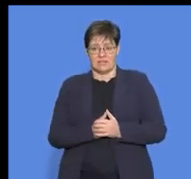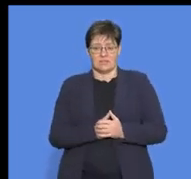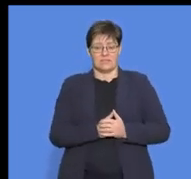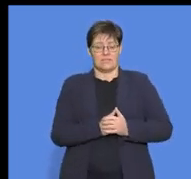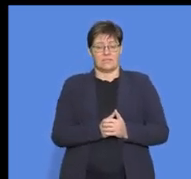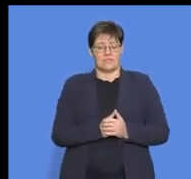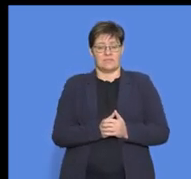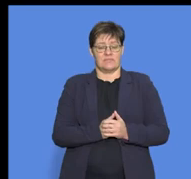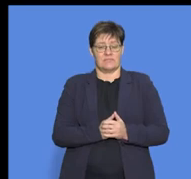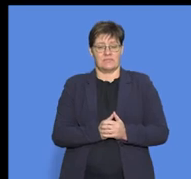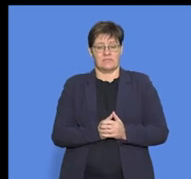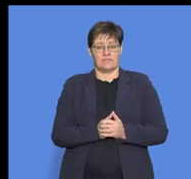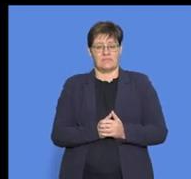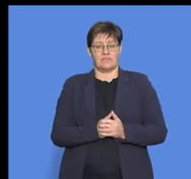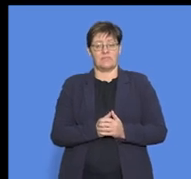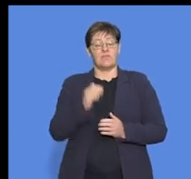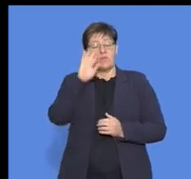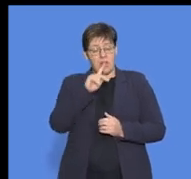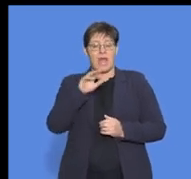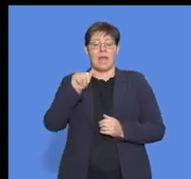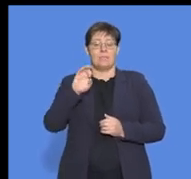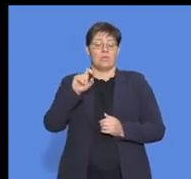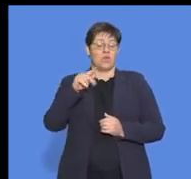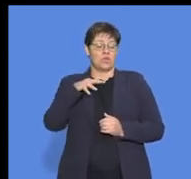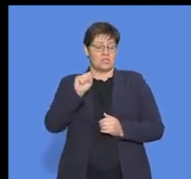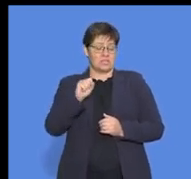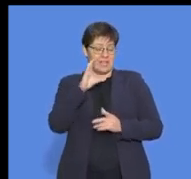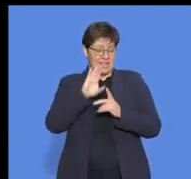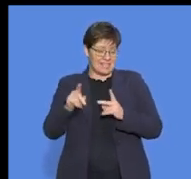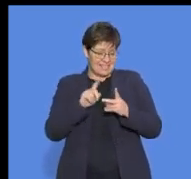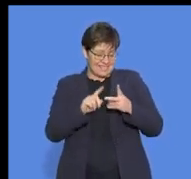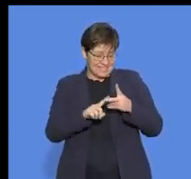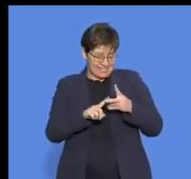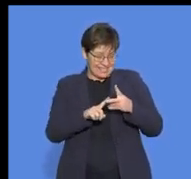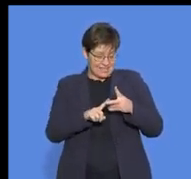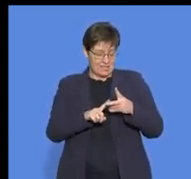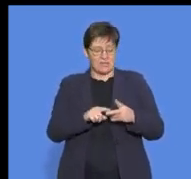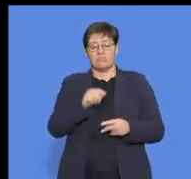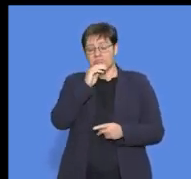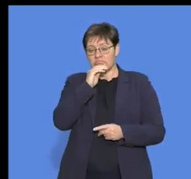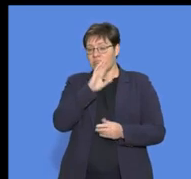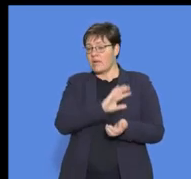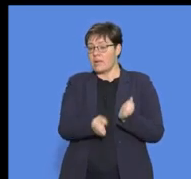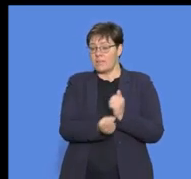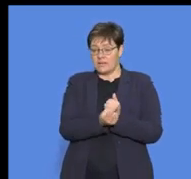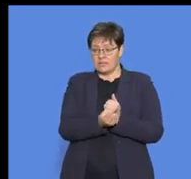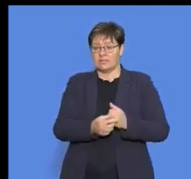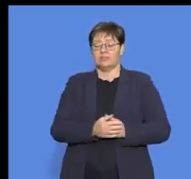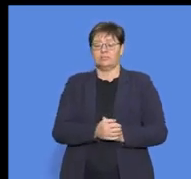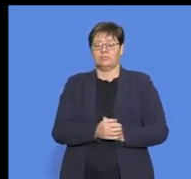angle. Okay. But remember, we've got to look for the ambiguous case of the sine rule. And remember, ambiguous case